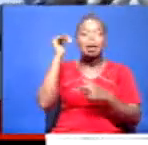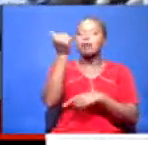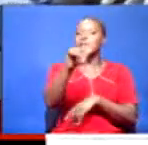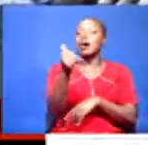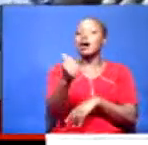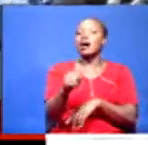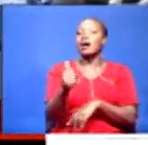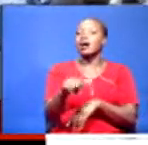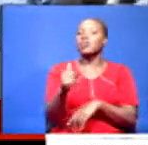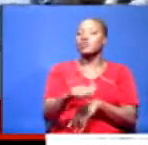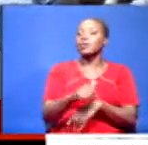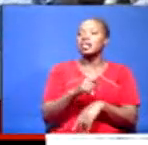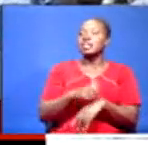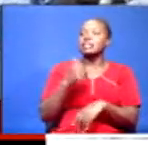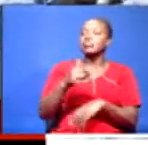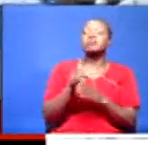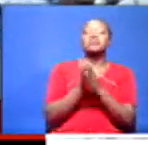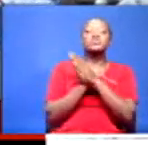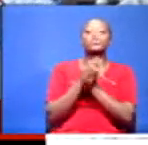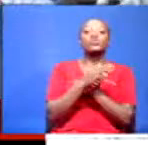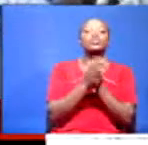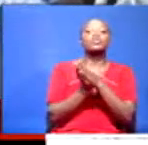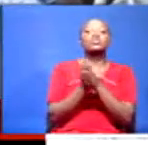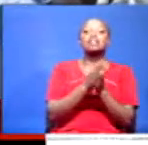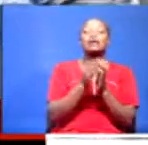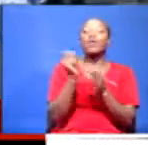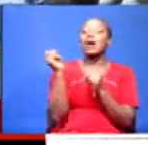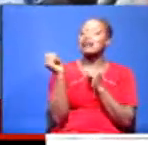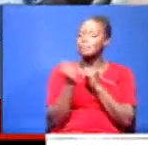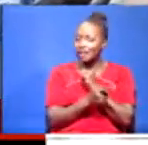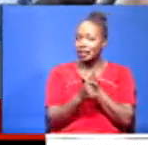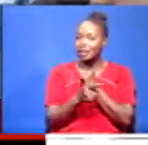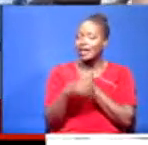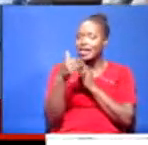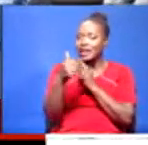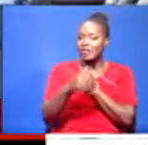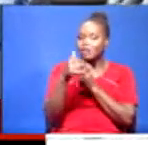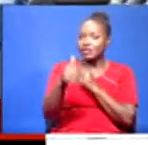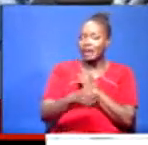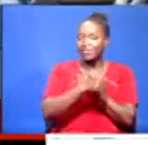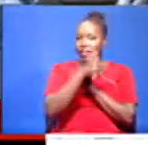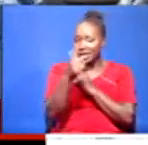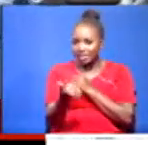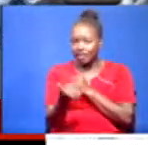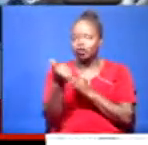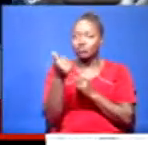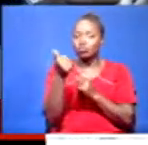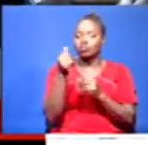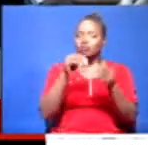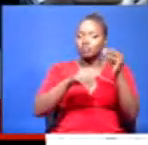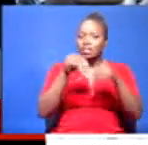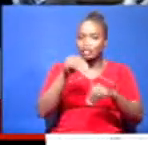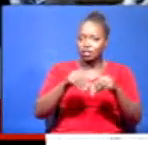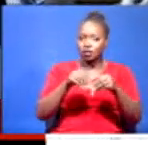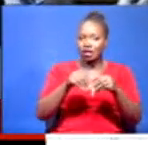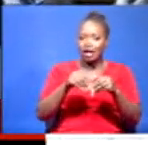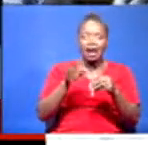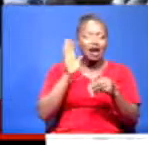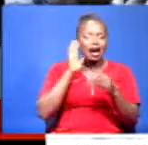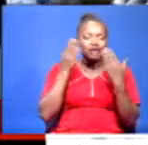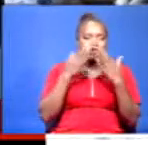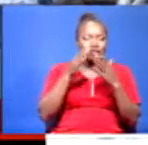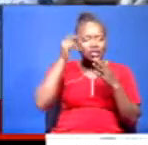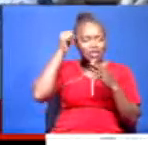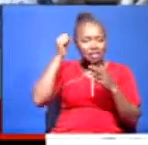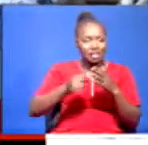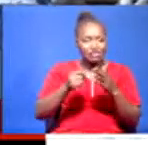we go, we are given stories. 1 month. Every other electoral matter is being heard within days.